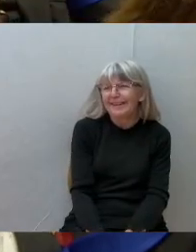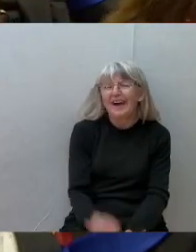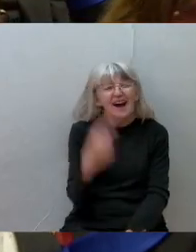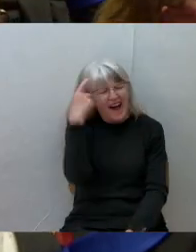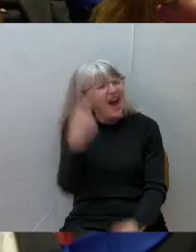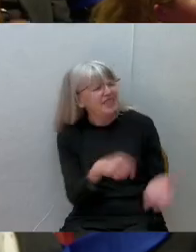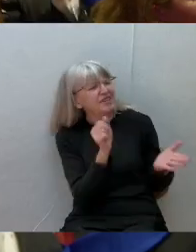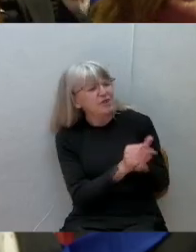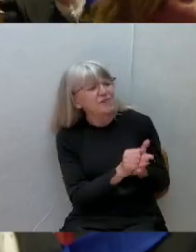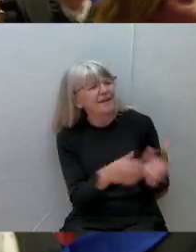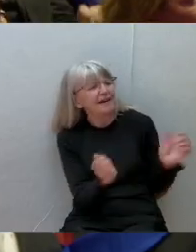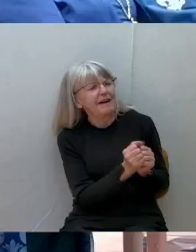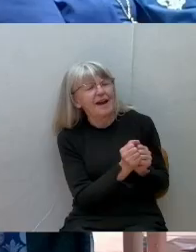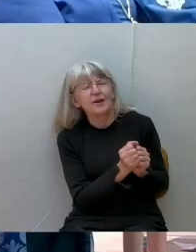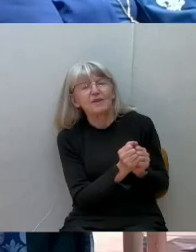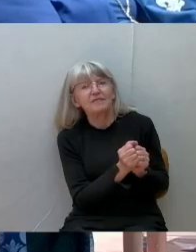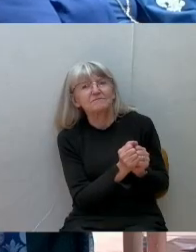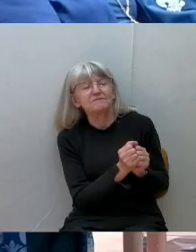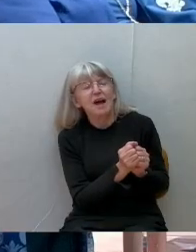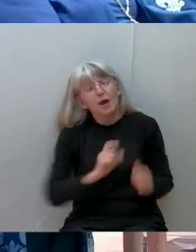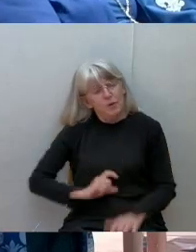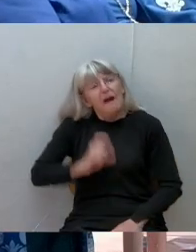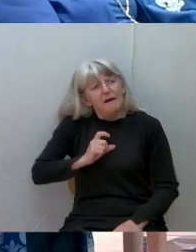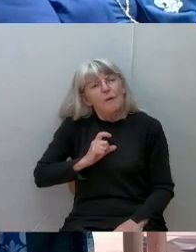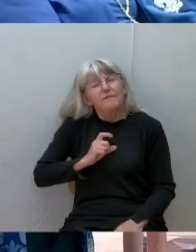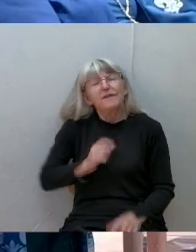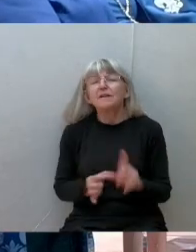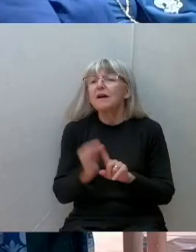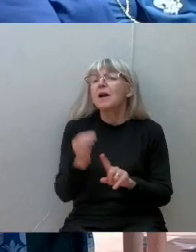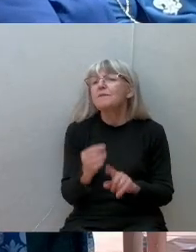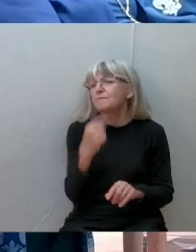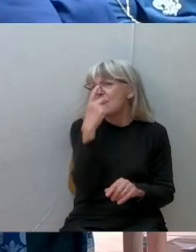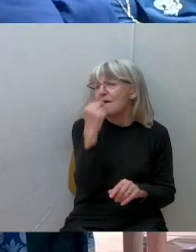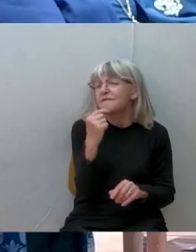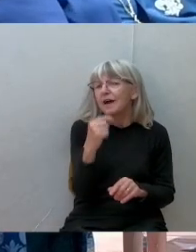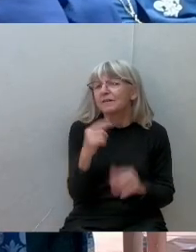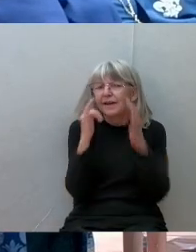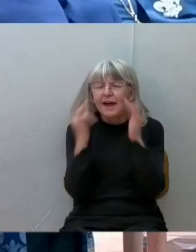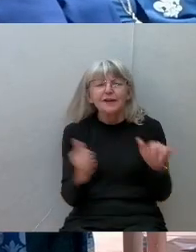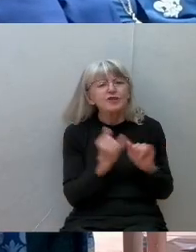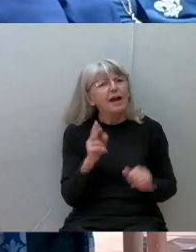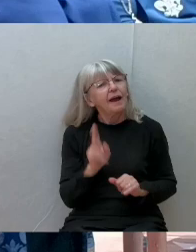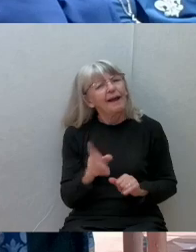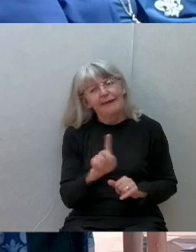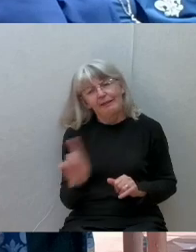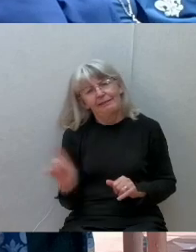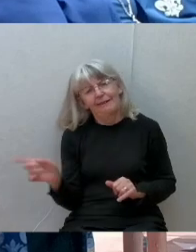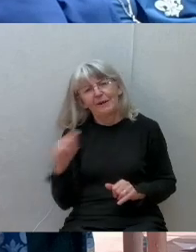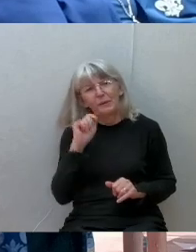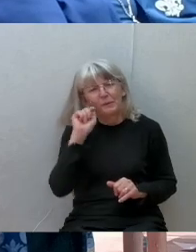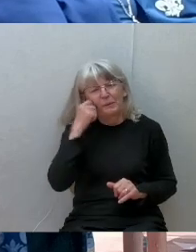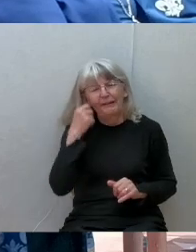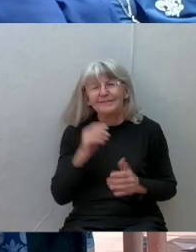I think you're right. I'm quite confident, but I think they can do better. We'll just test them again in a little while, see if they maybe warmed up a little bit.